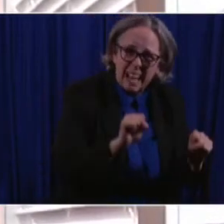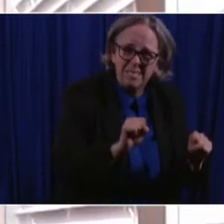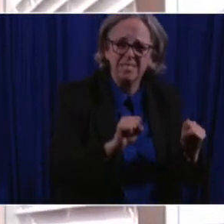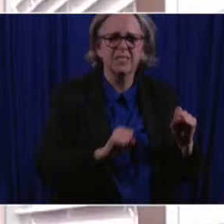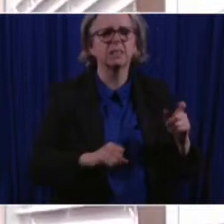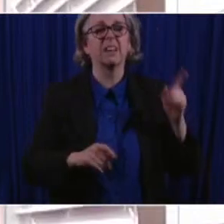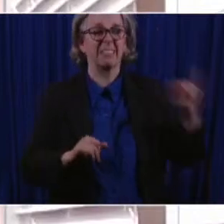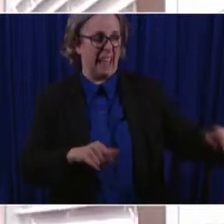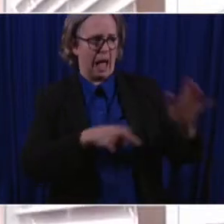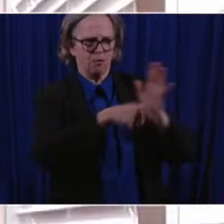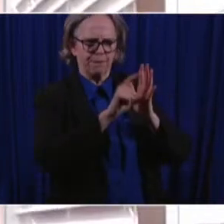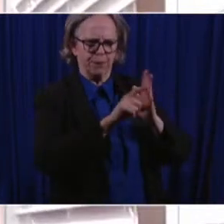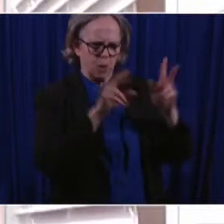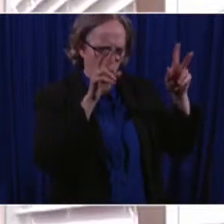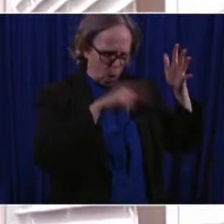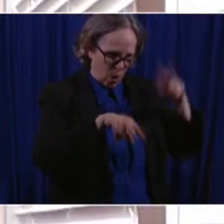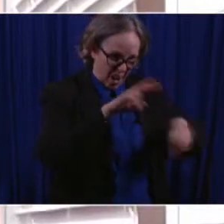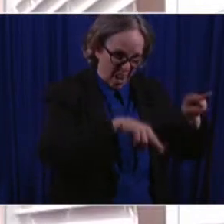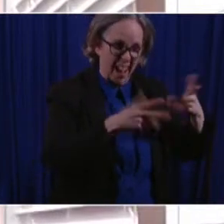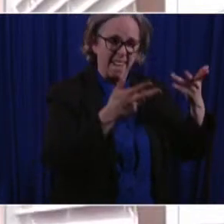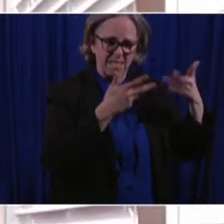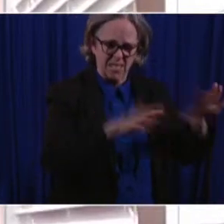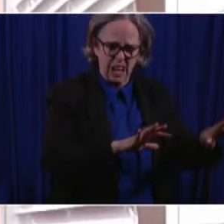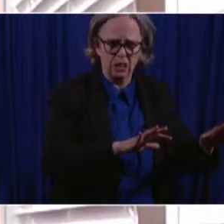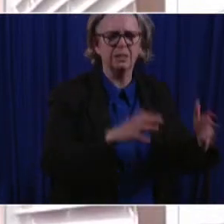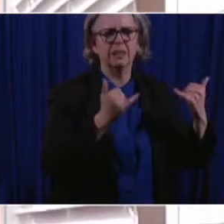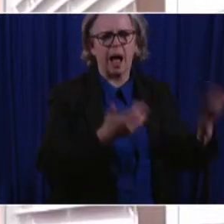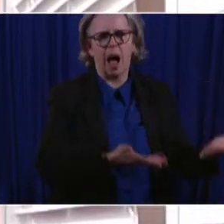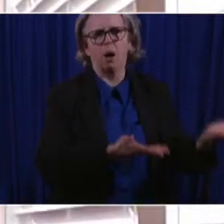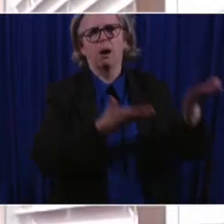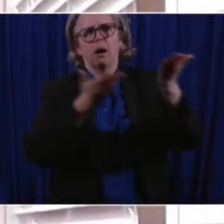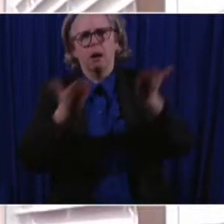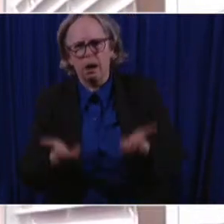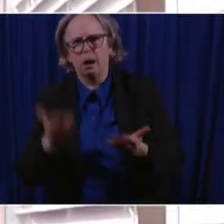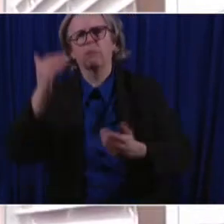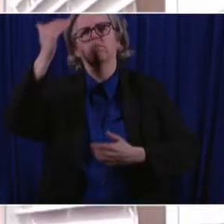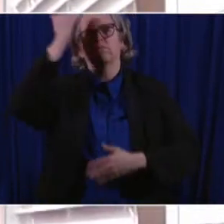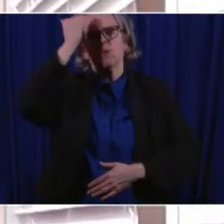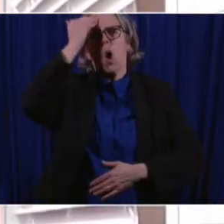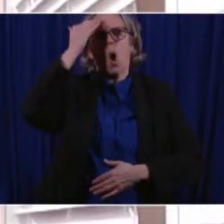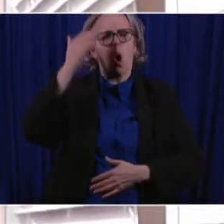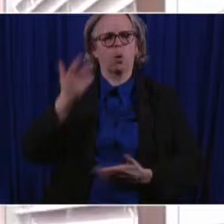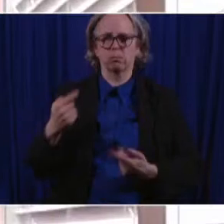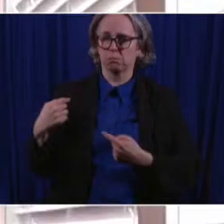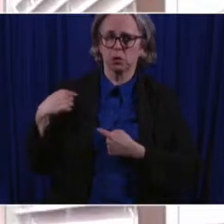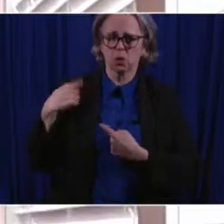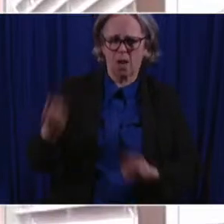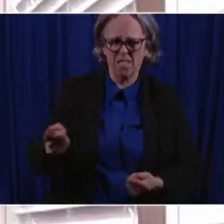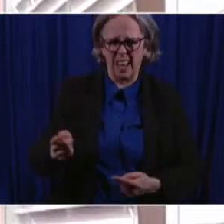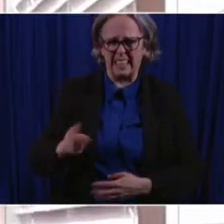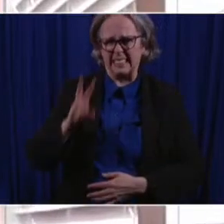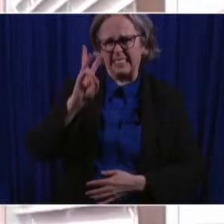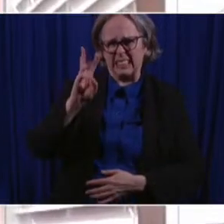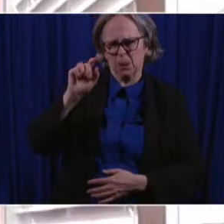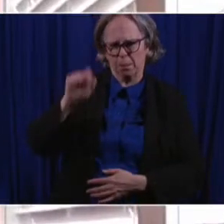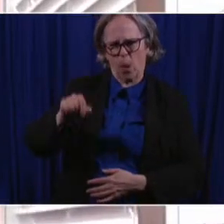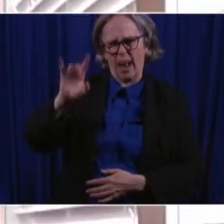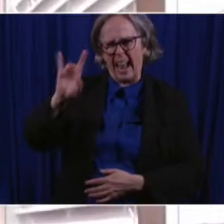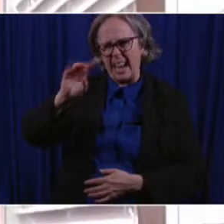know that among the approximately 6.8 million Johnson & Johnson vaccine recipients in the